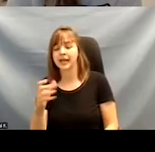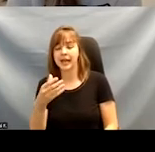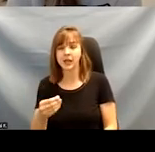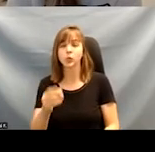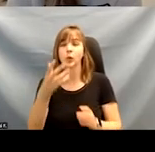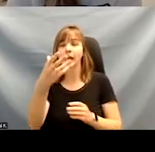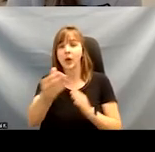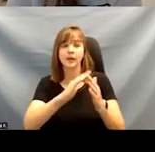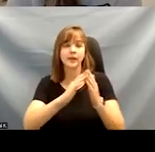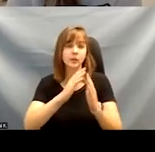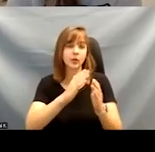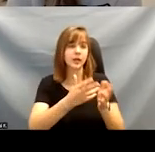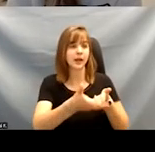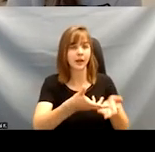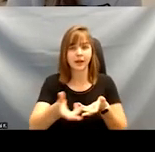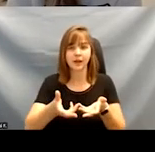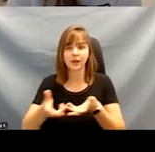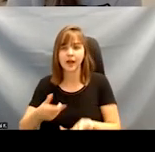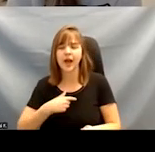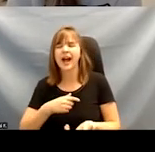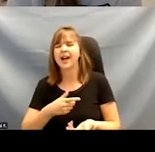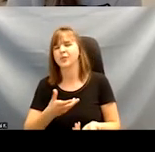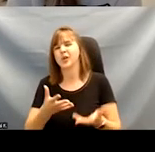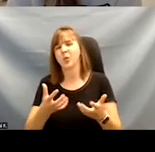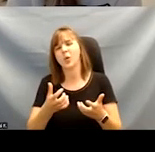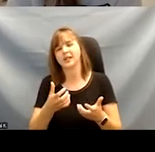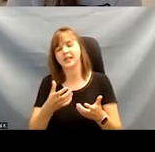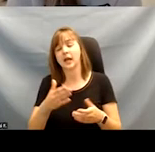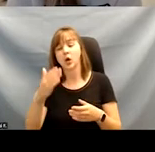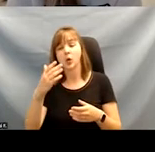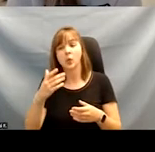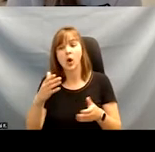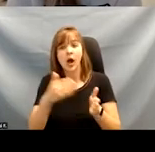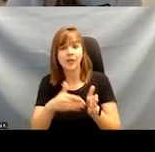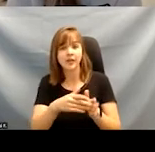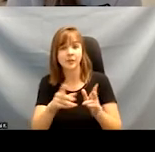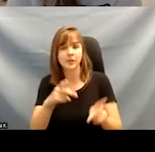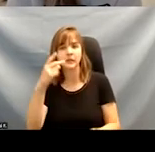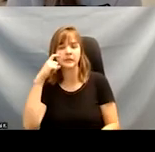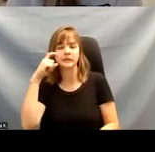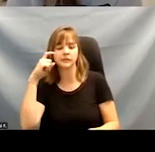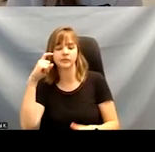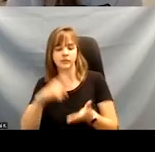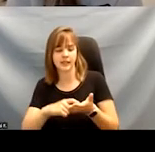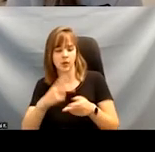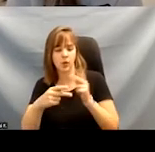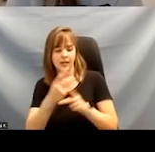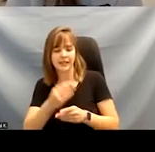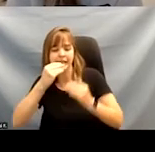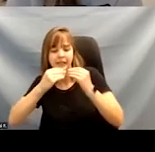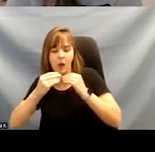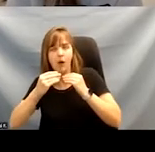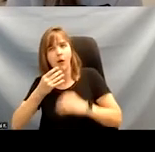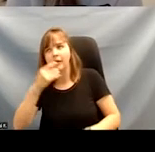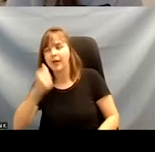know, we constantly get calls from people being like, oh my God, I love your product. Like, where can I get them next? So we want to get to a point that we